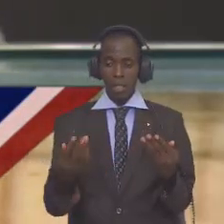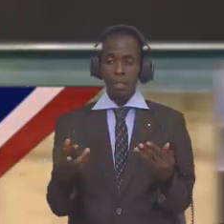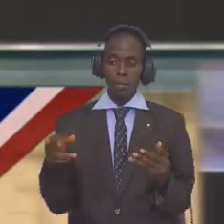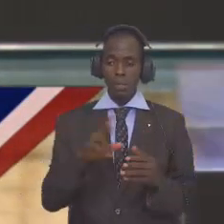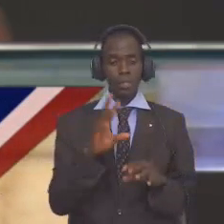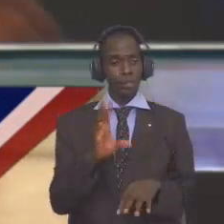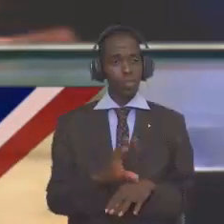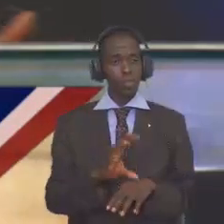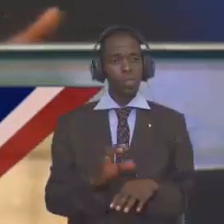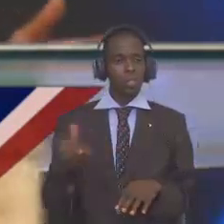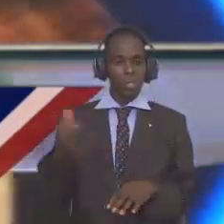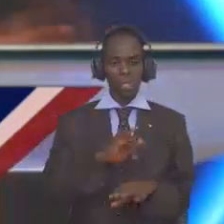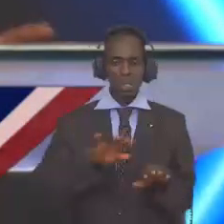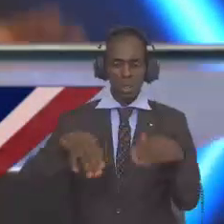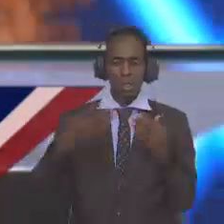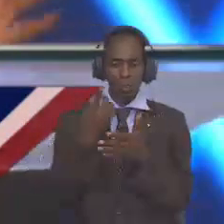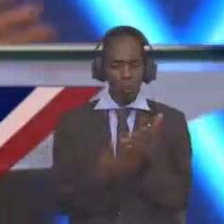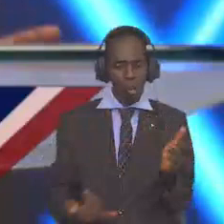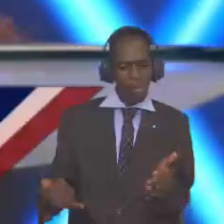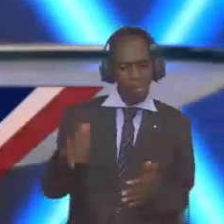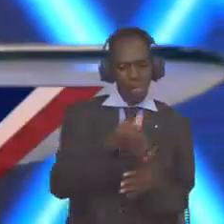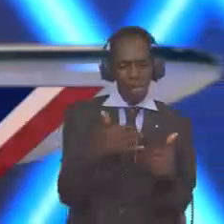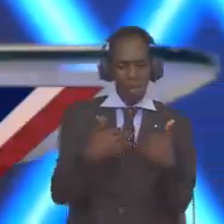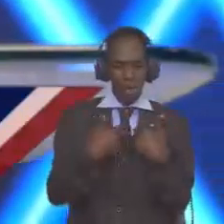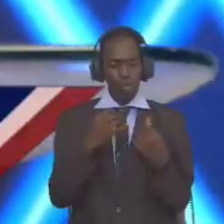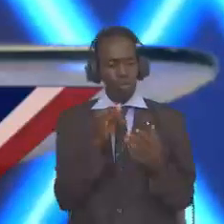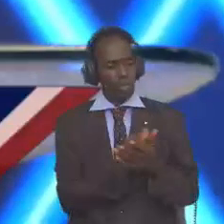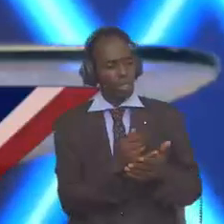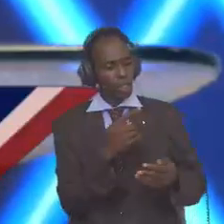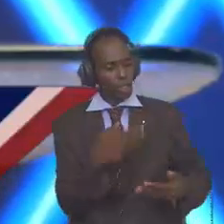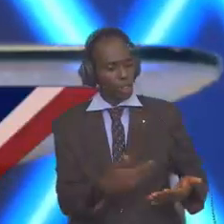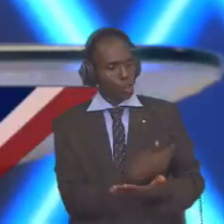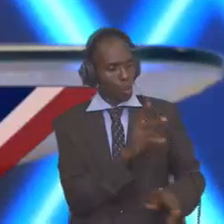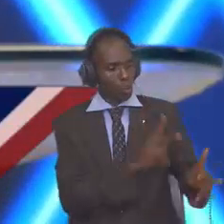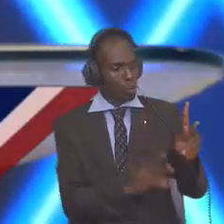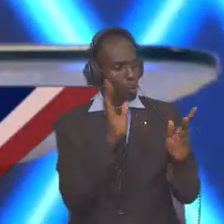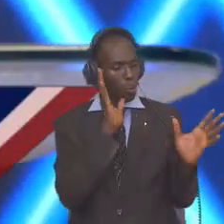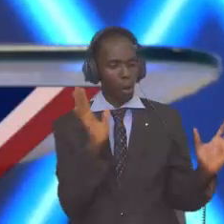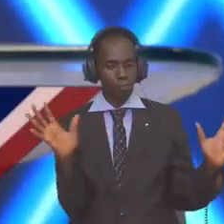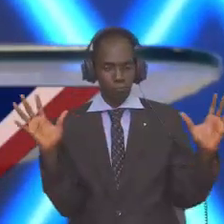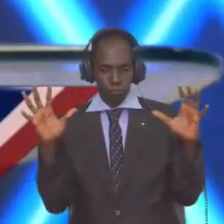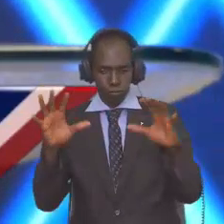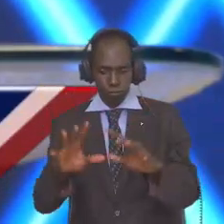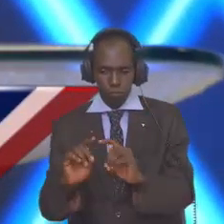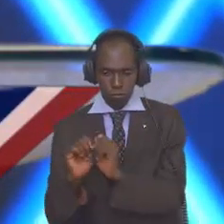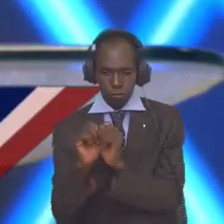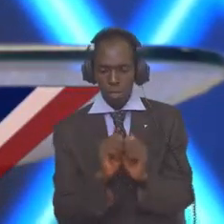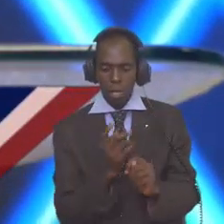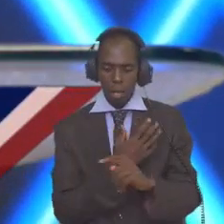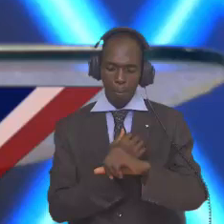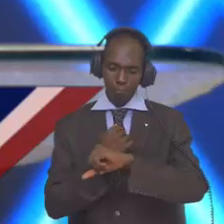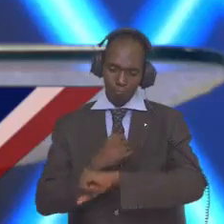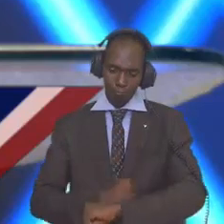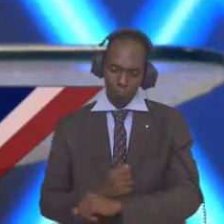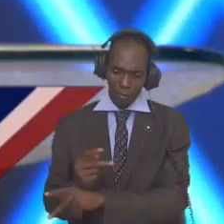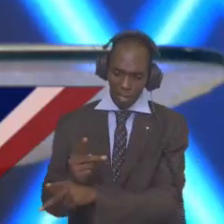they gave what they had, so that those converts will come together and they will preserve them